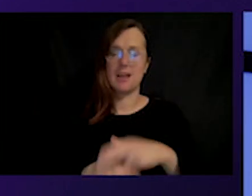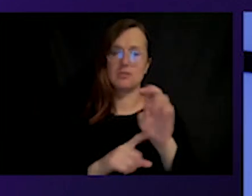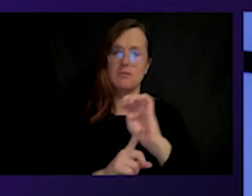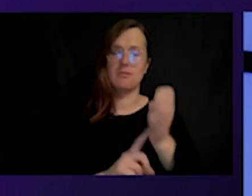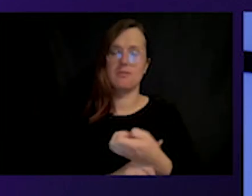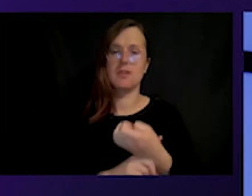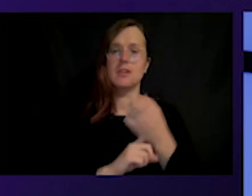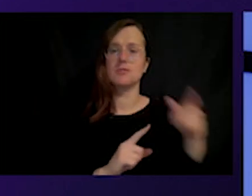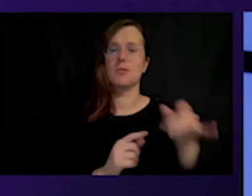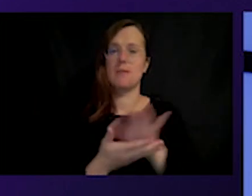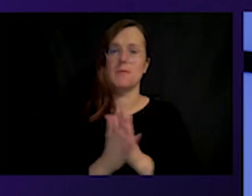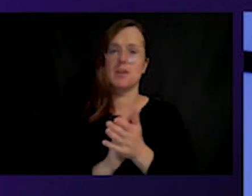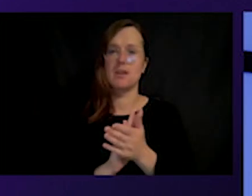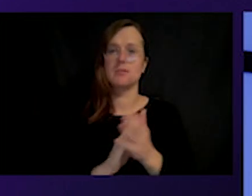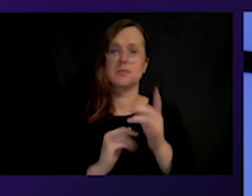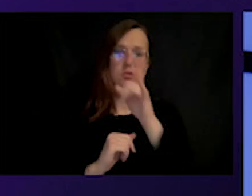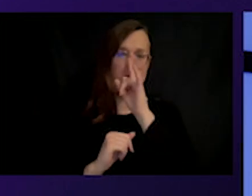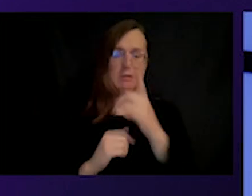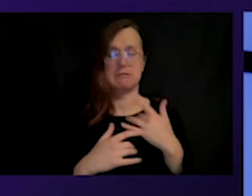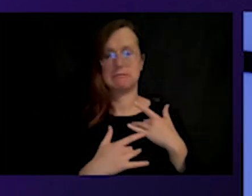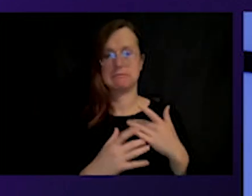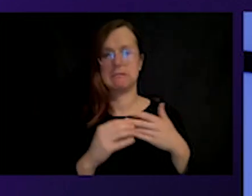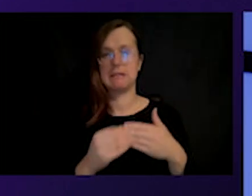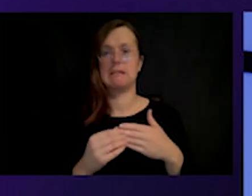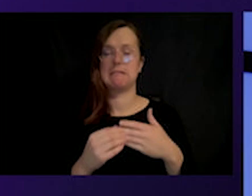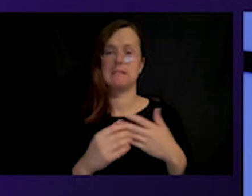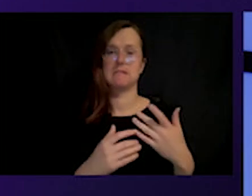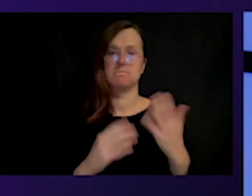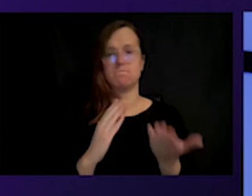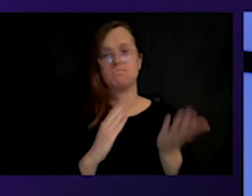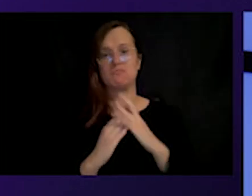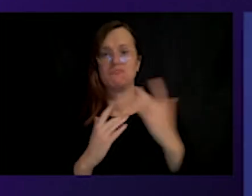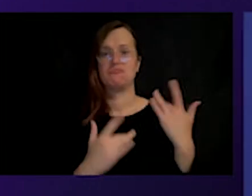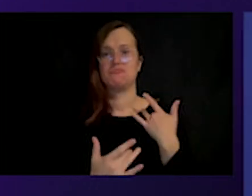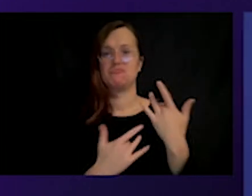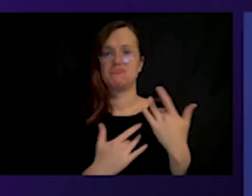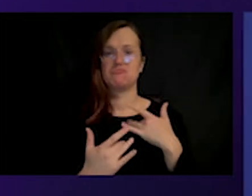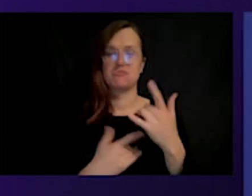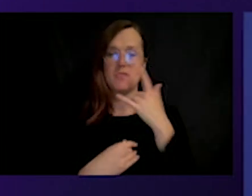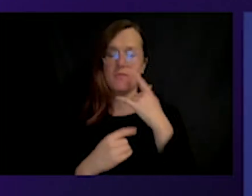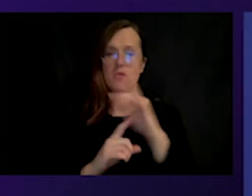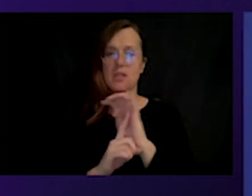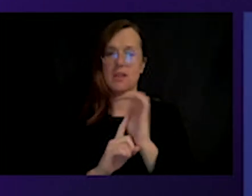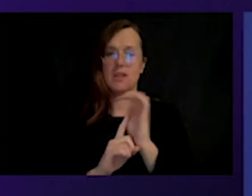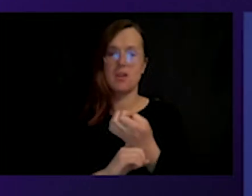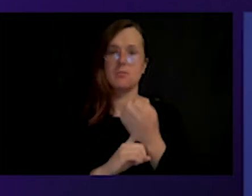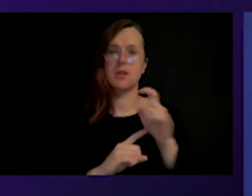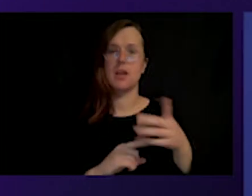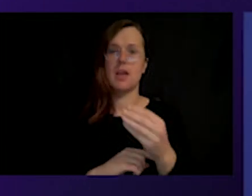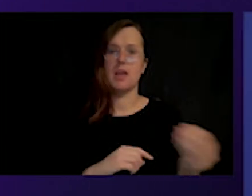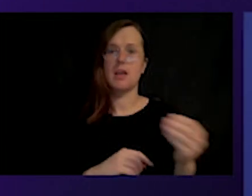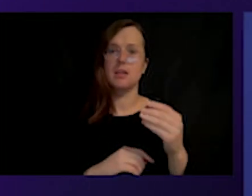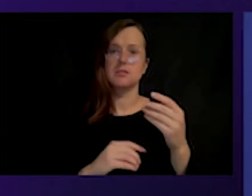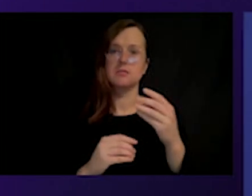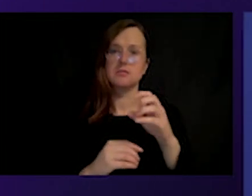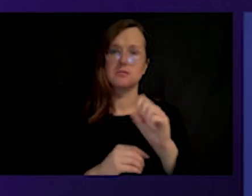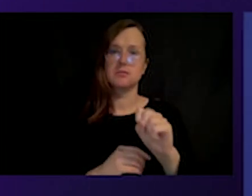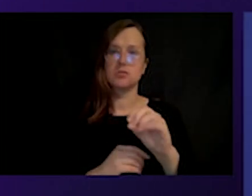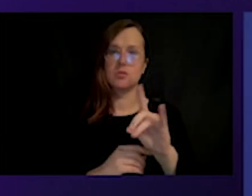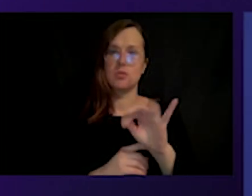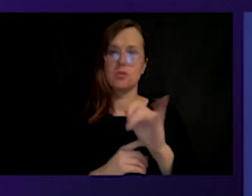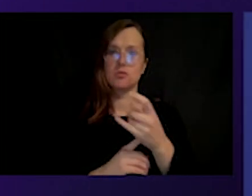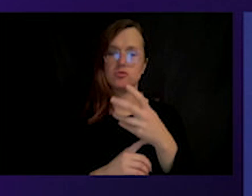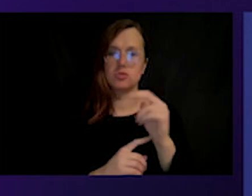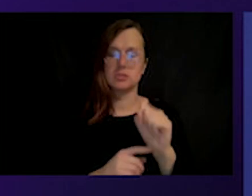very leading concern for our environment and leading to a lot of pollutions. So Good Chemistry is customer, they have worked